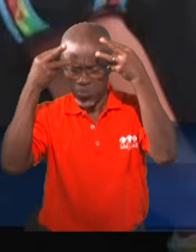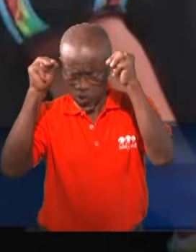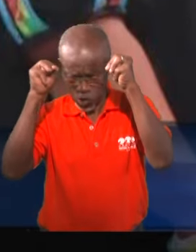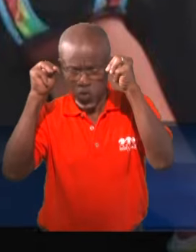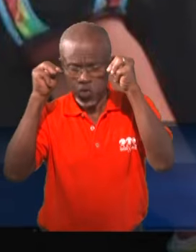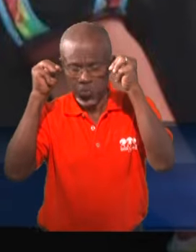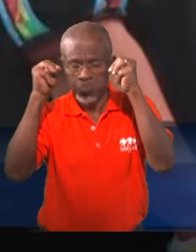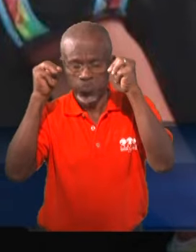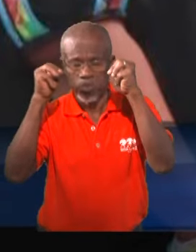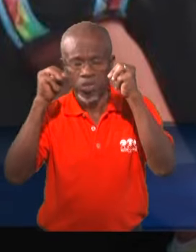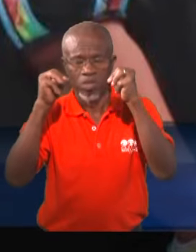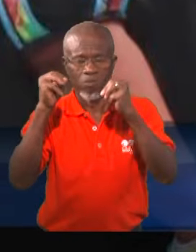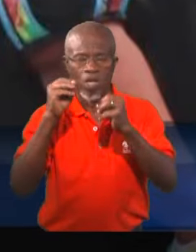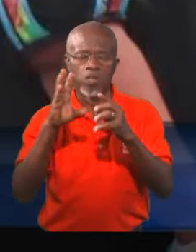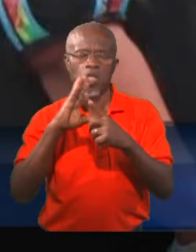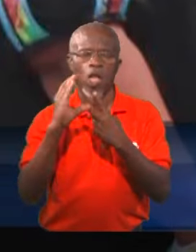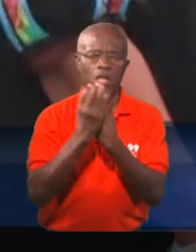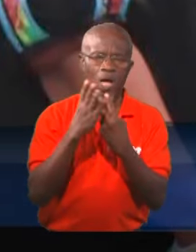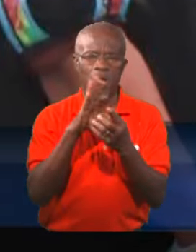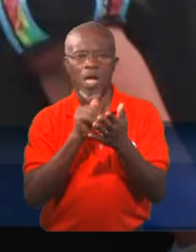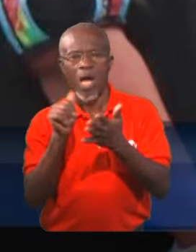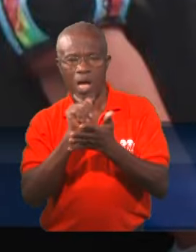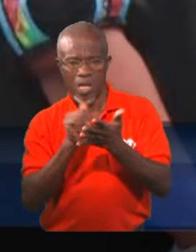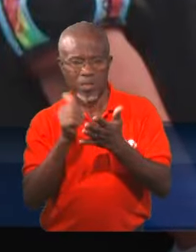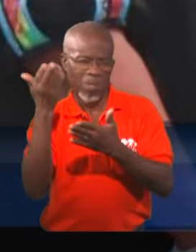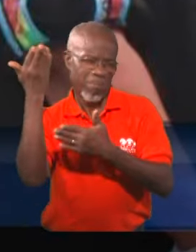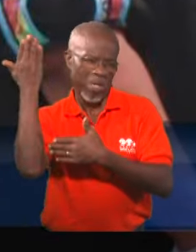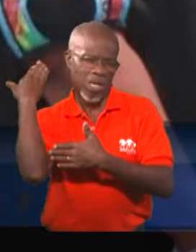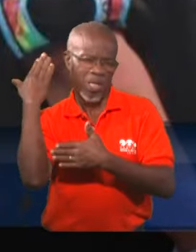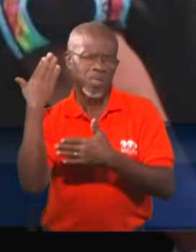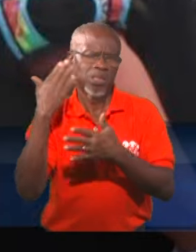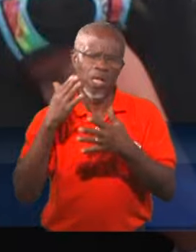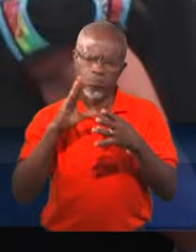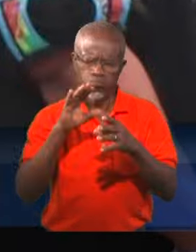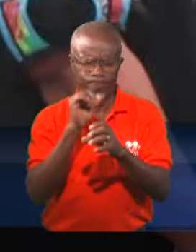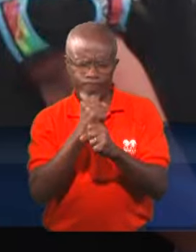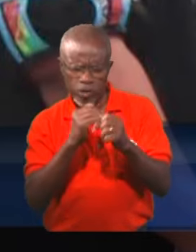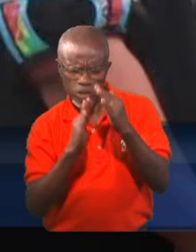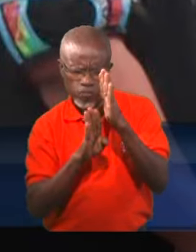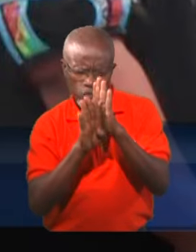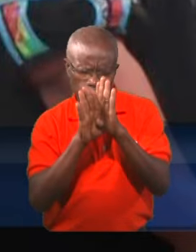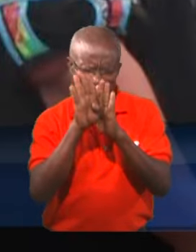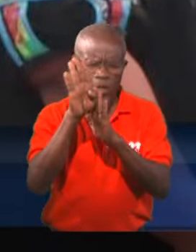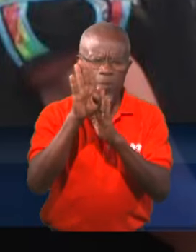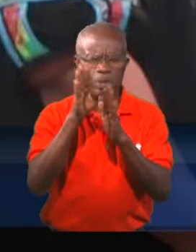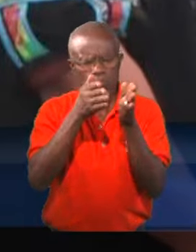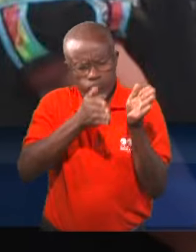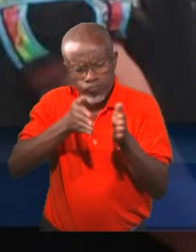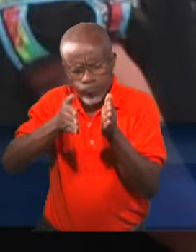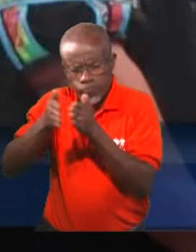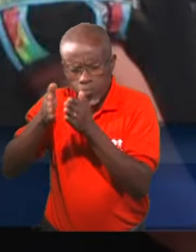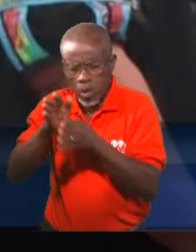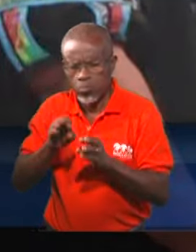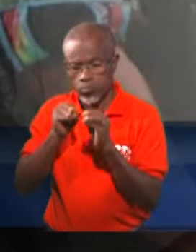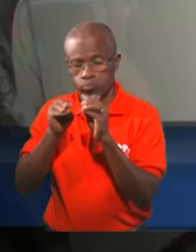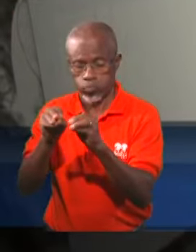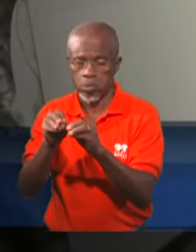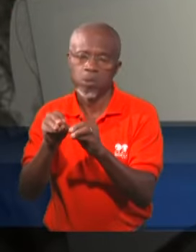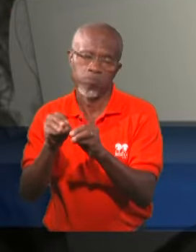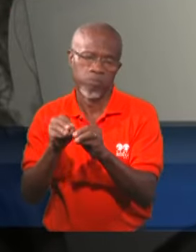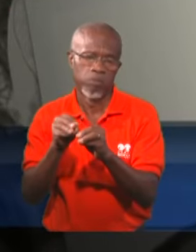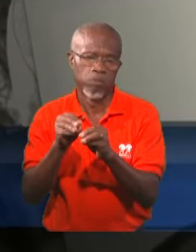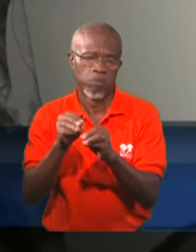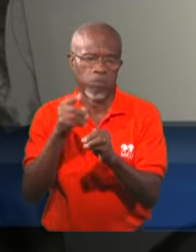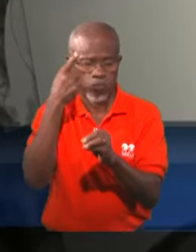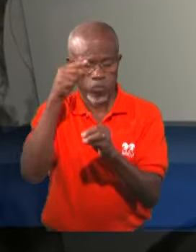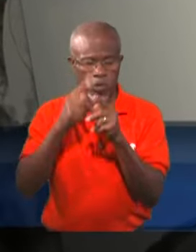was instrumental in the implementation of the ministry's strategic plan, efforts toward the development of national festivals and the performing visual and